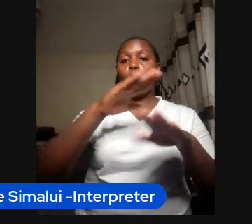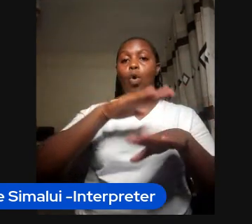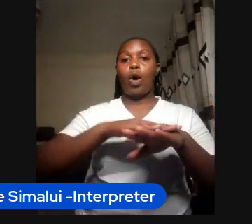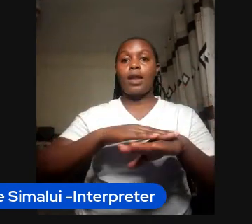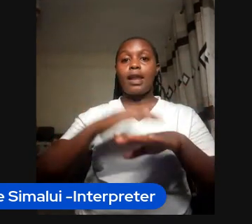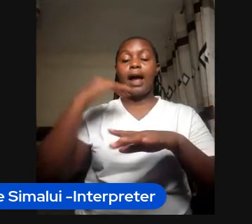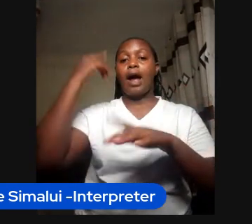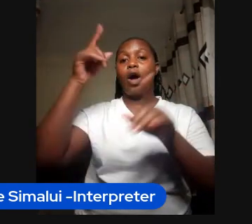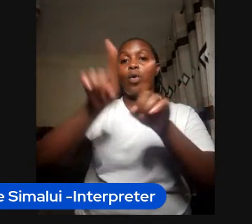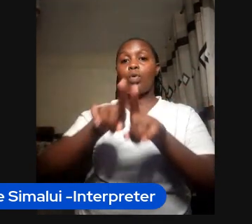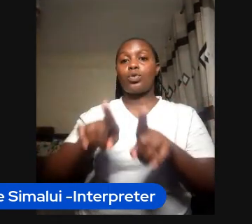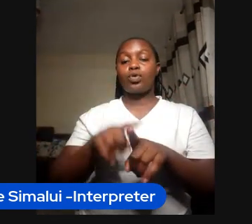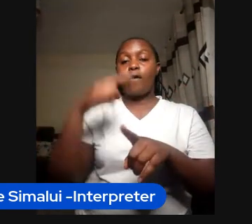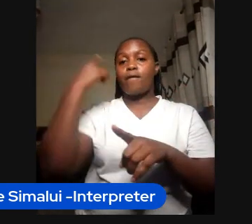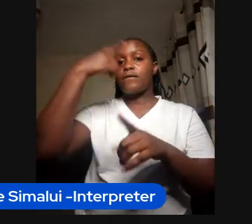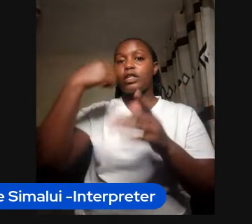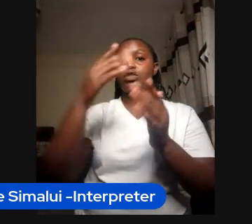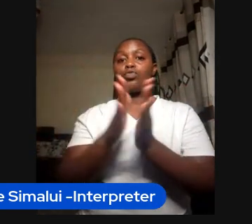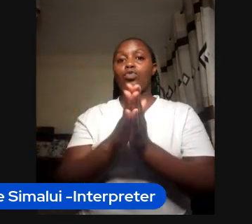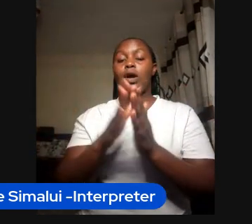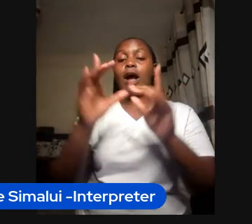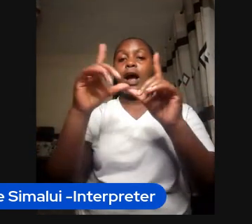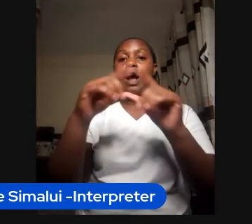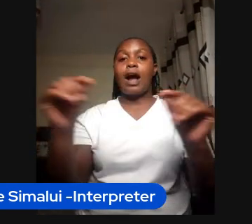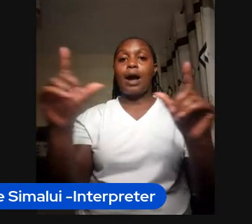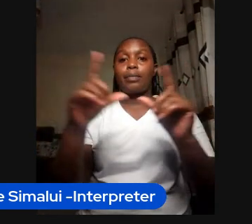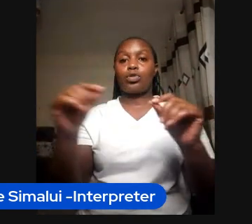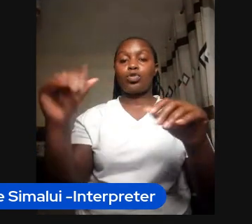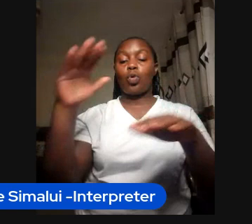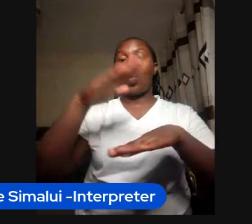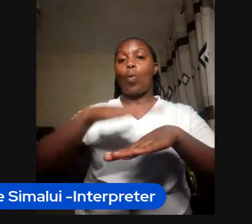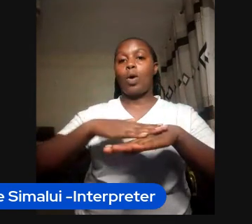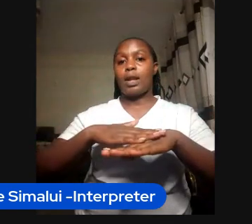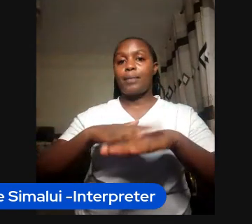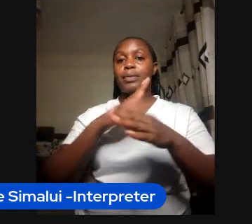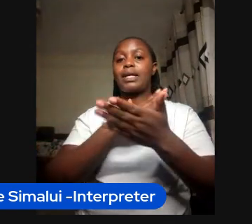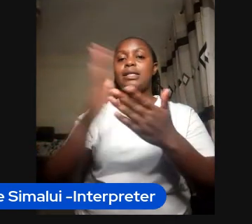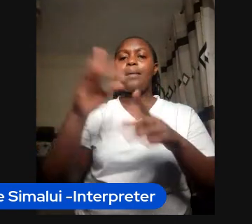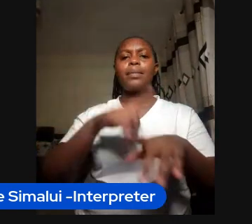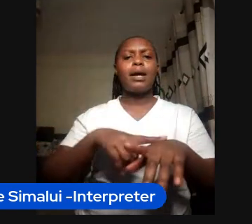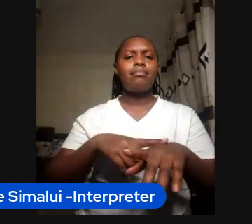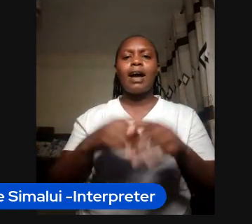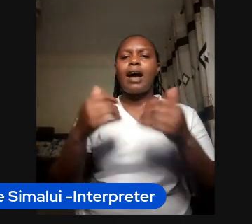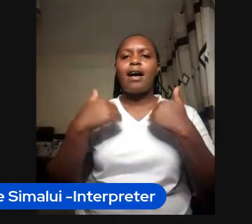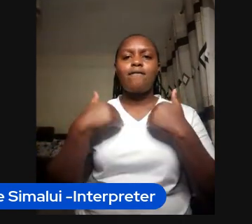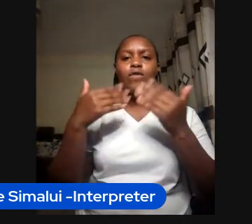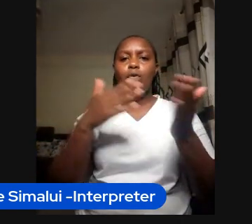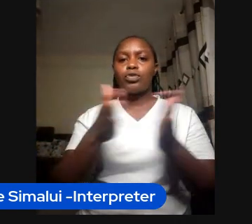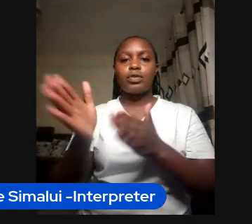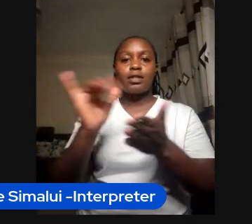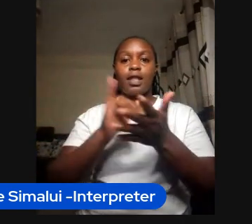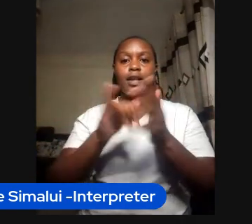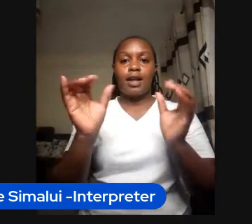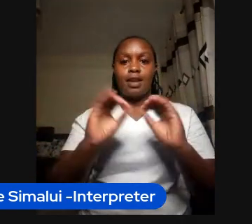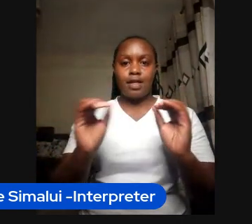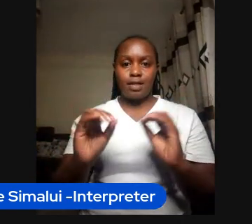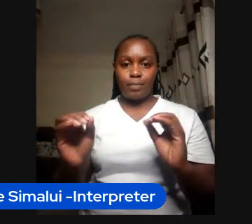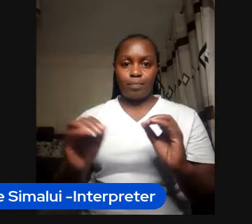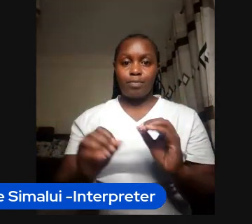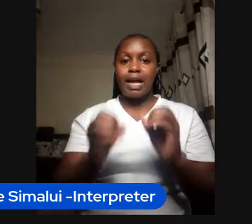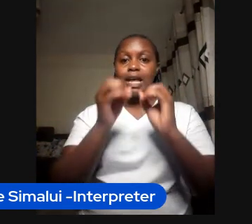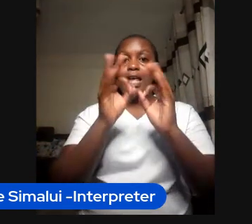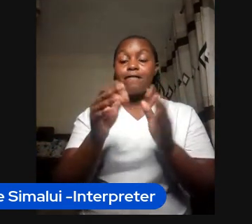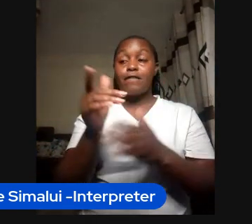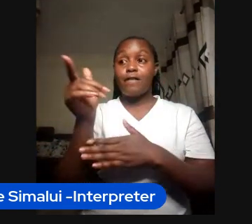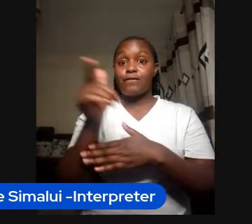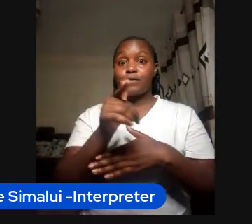But sometimes you notice some platforms won't give you that opportunity. So what will you do? If you're creating a video, please make